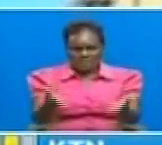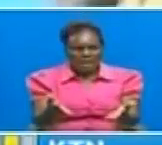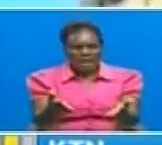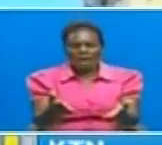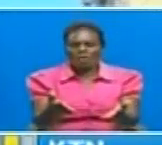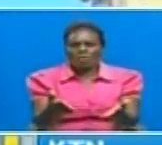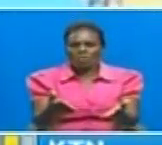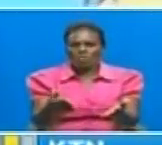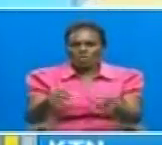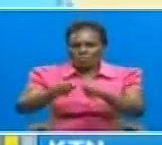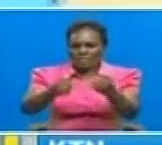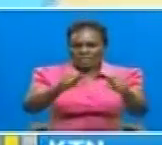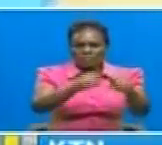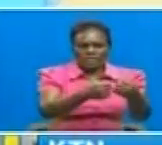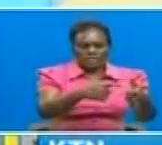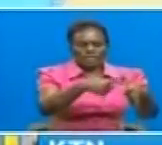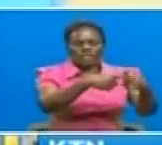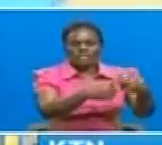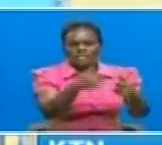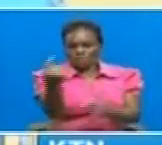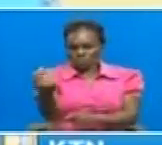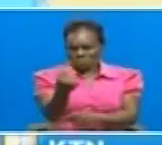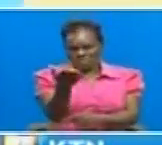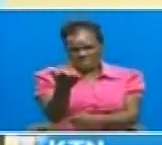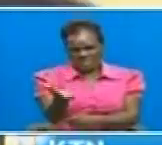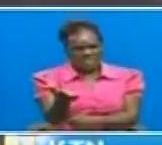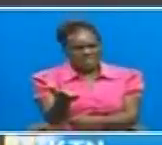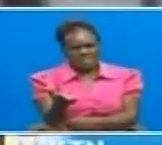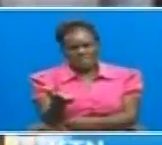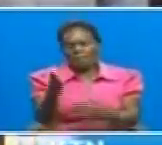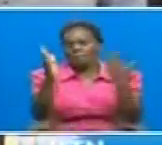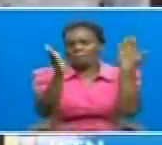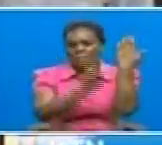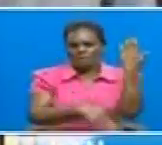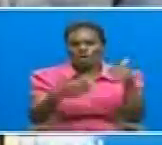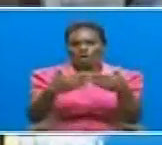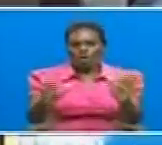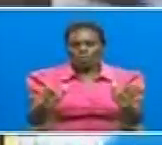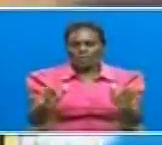and crippling small-scale alcohol manufacturers will just be pruning and